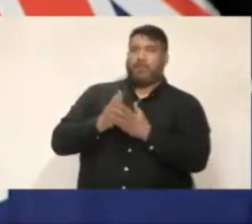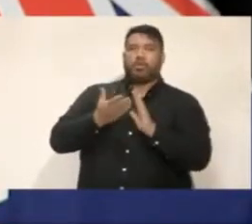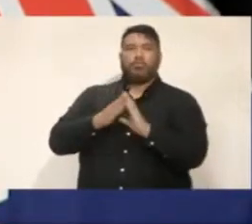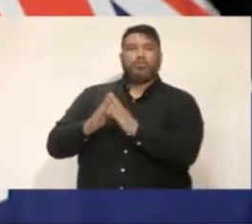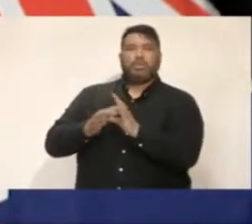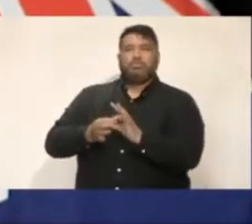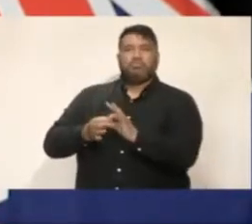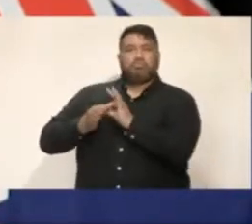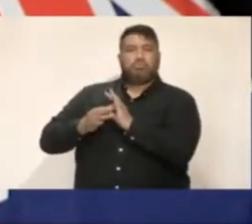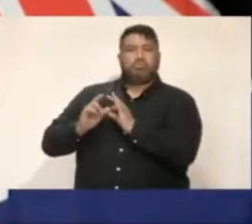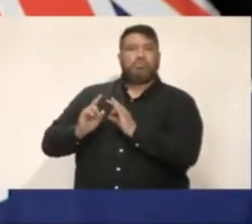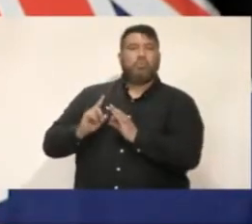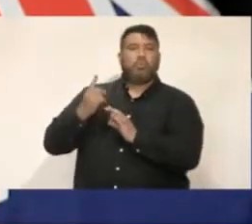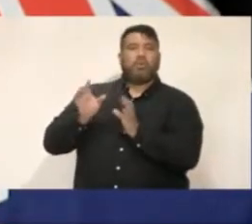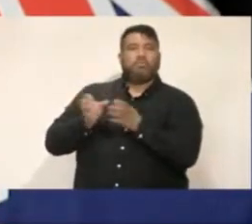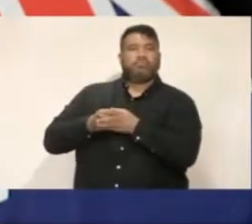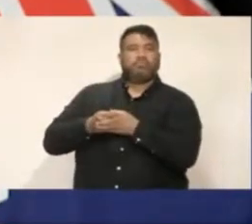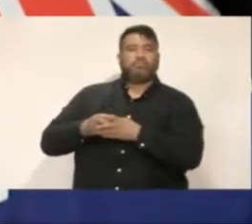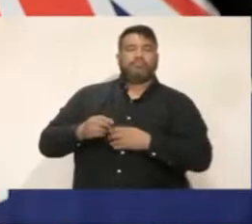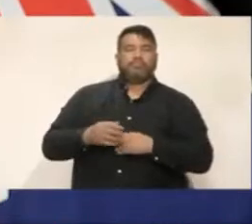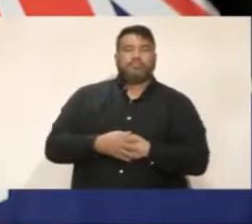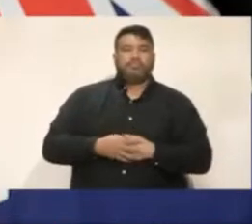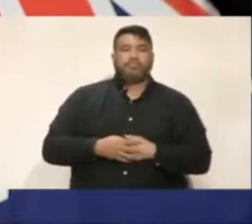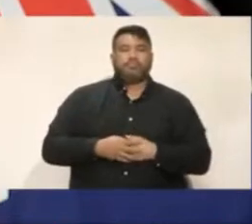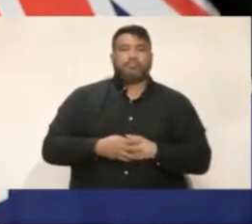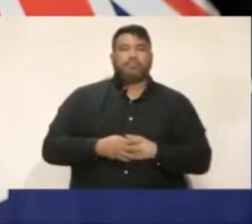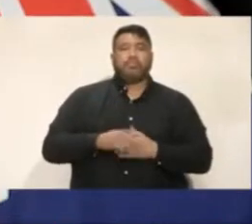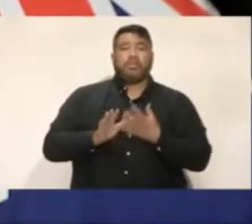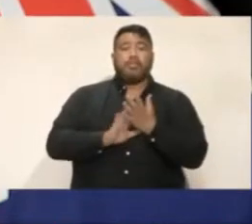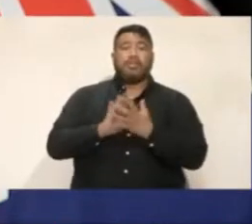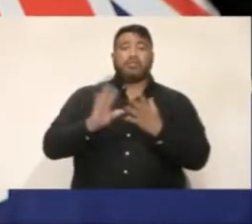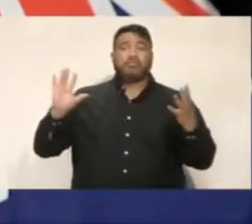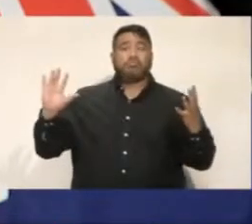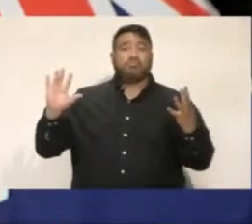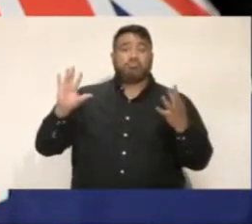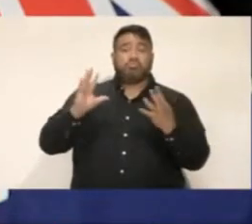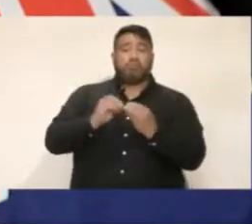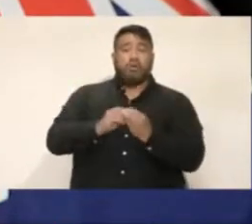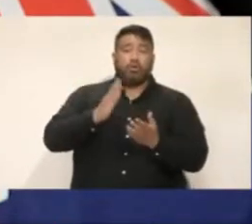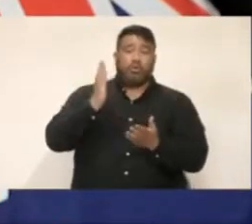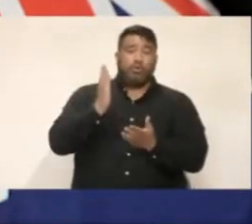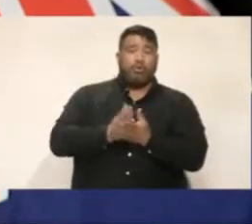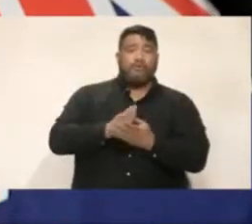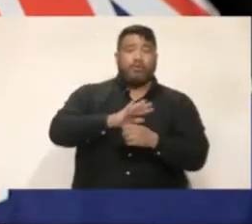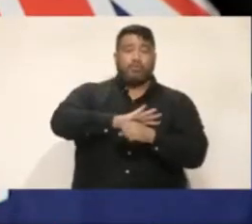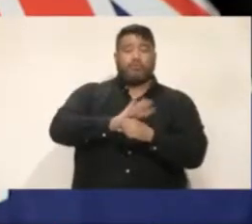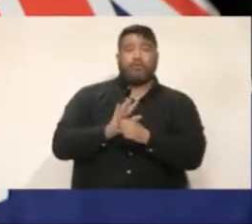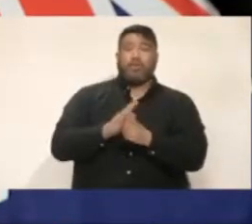active cases are community cases. So our total number of confirmed cases is now